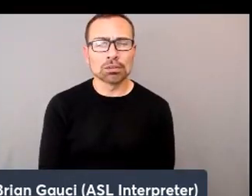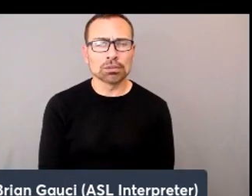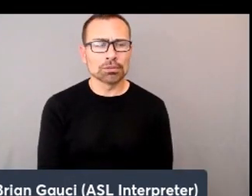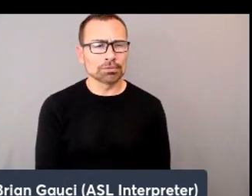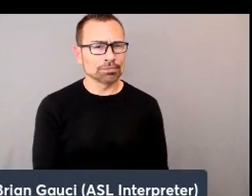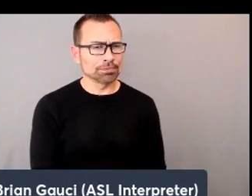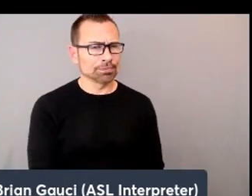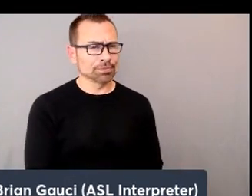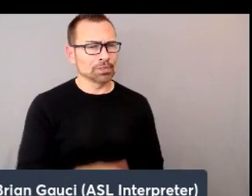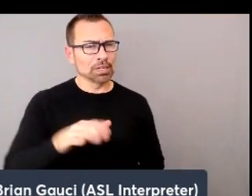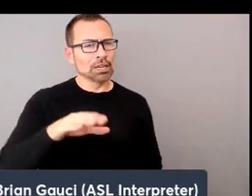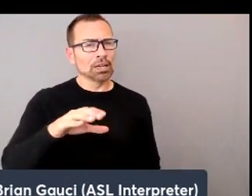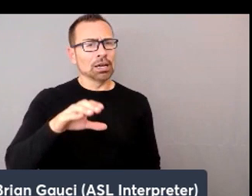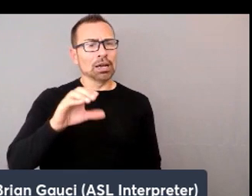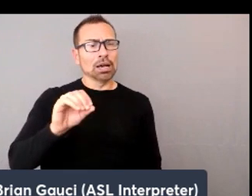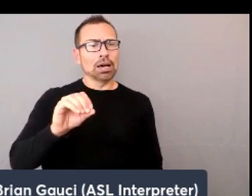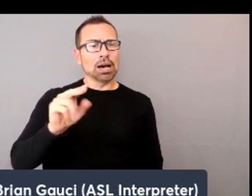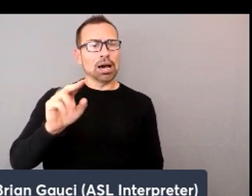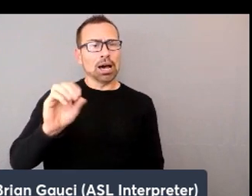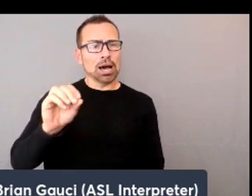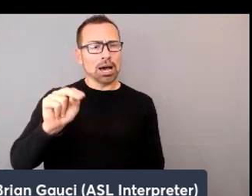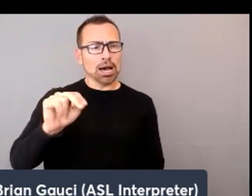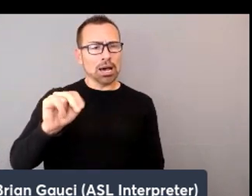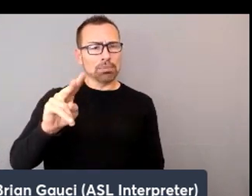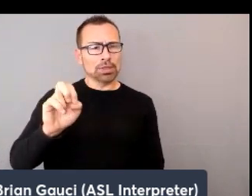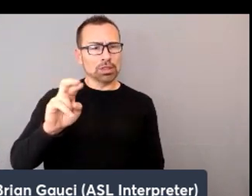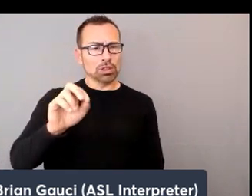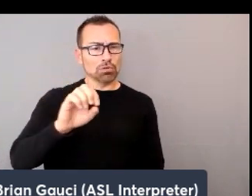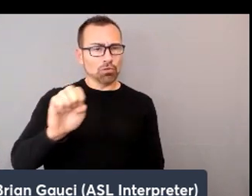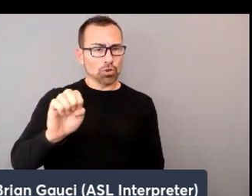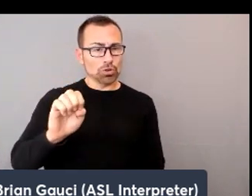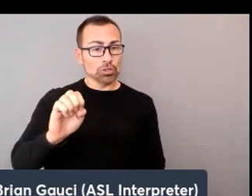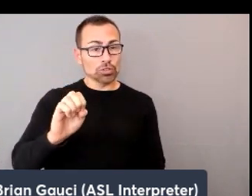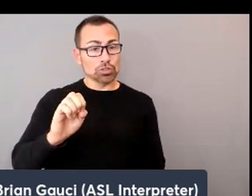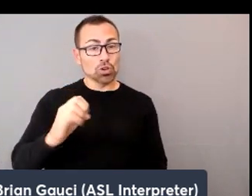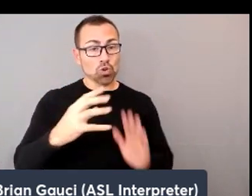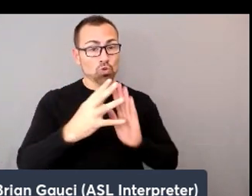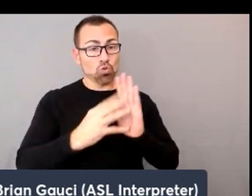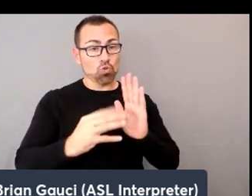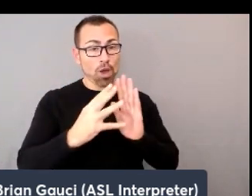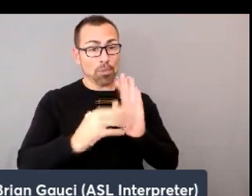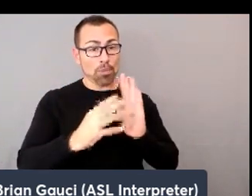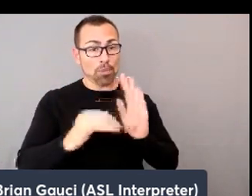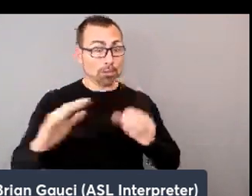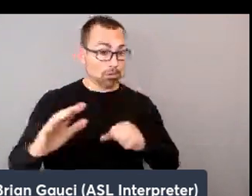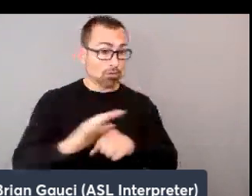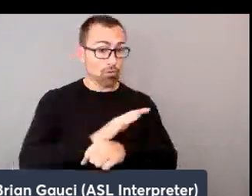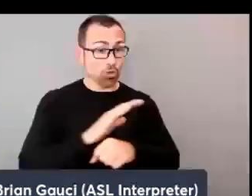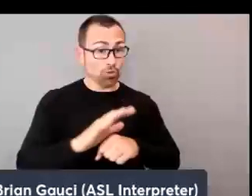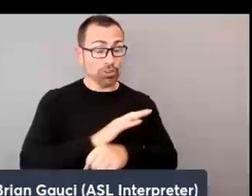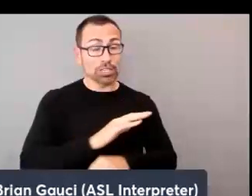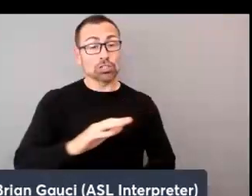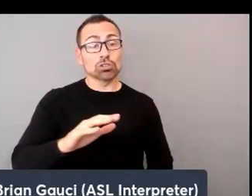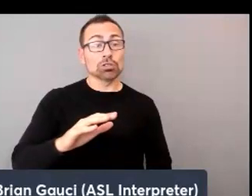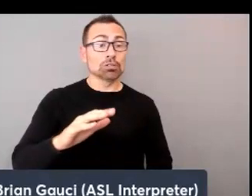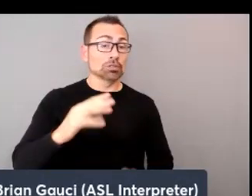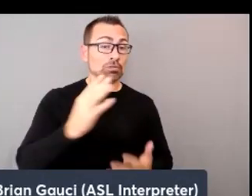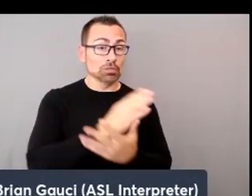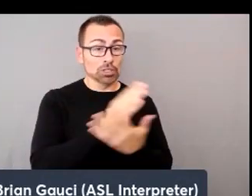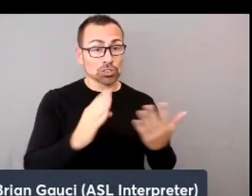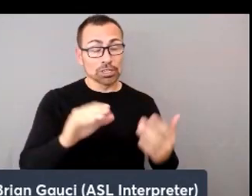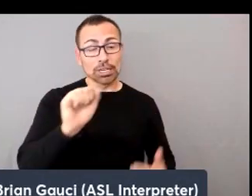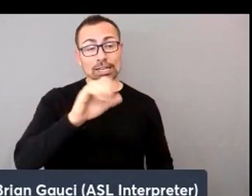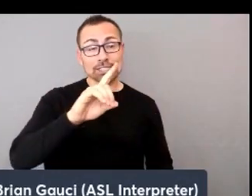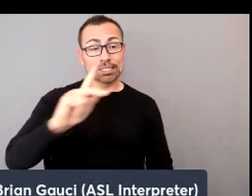Omniverse Replicator, I'm sorry, I didn't mean to interrupt, but Omniverse Replicator, full-featured SDK for generating this synthetic data,